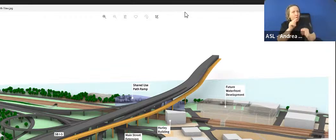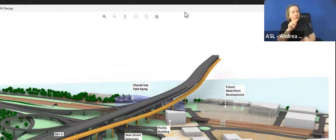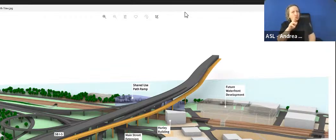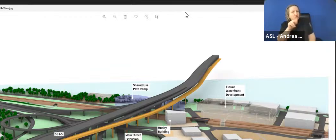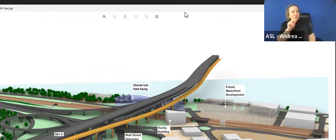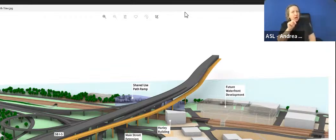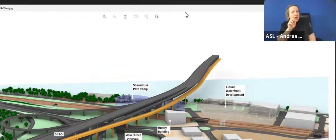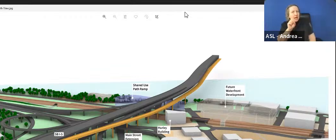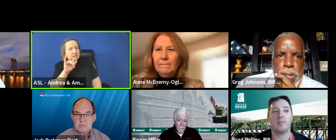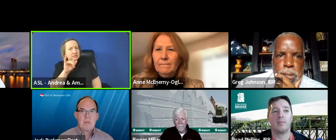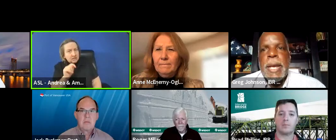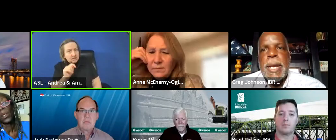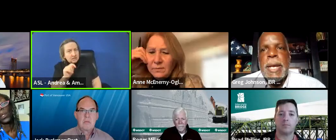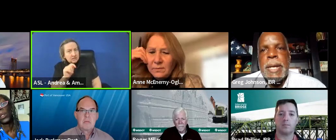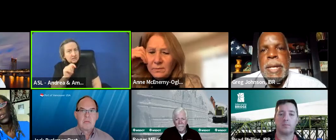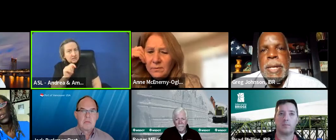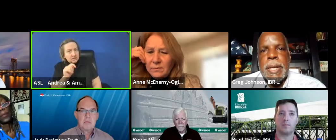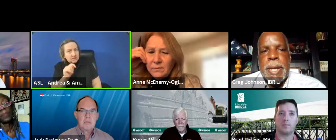those yet?